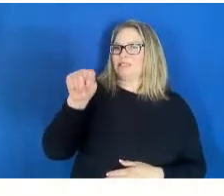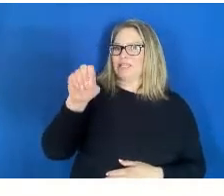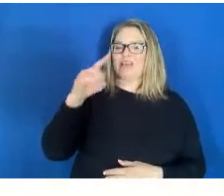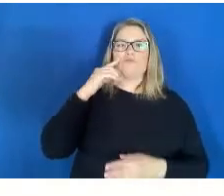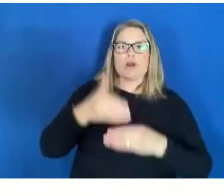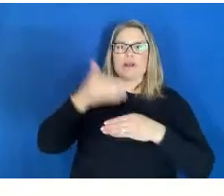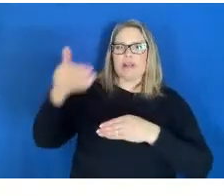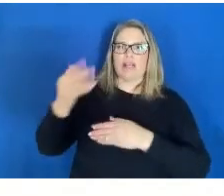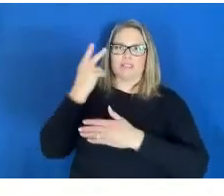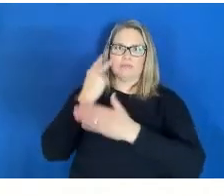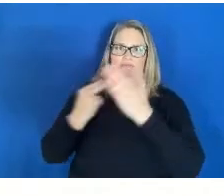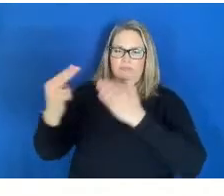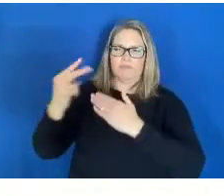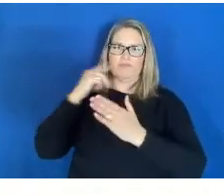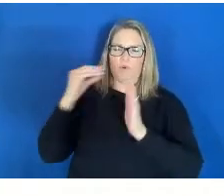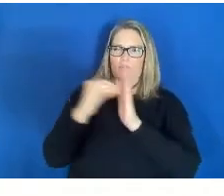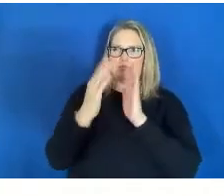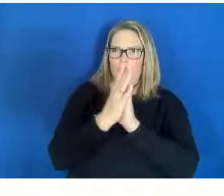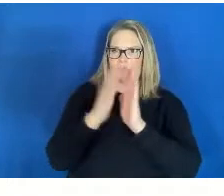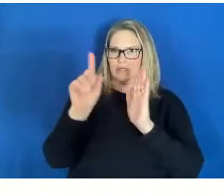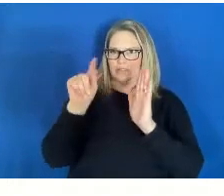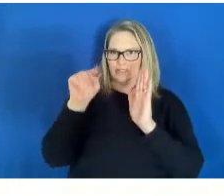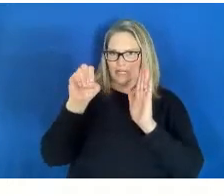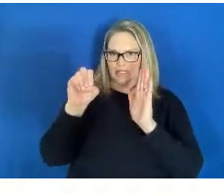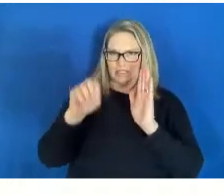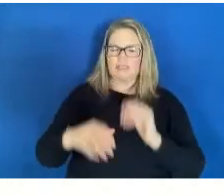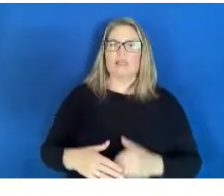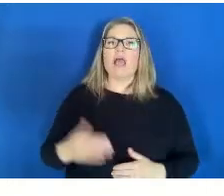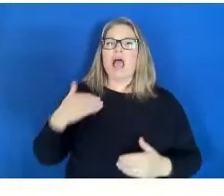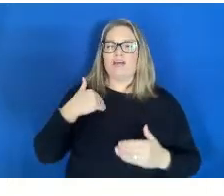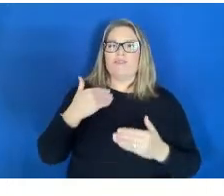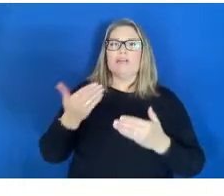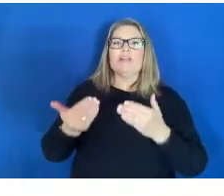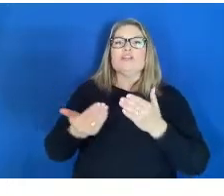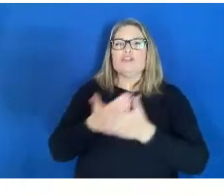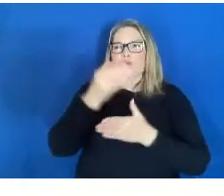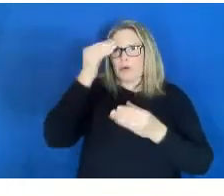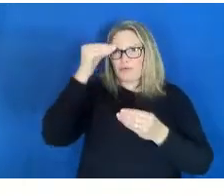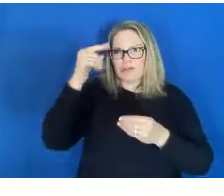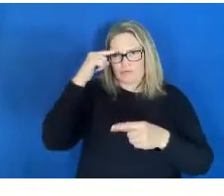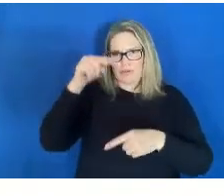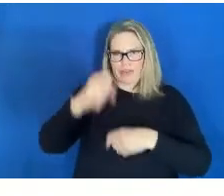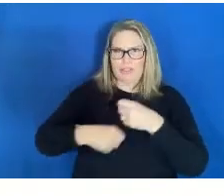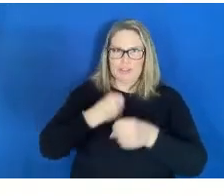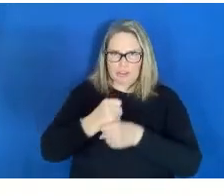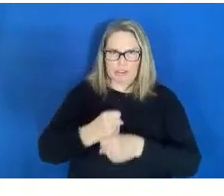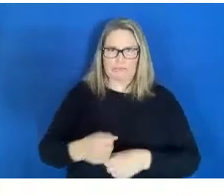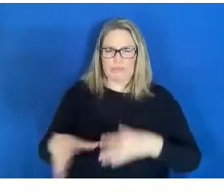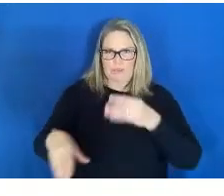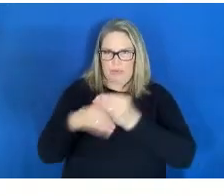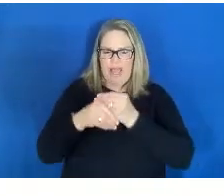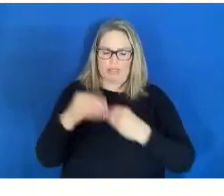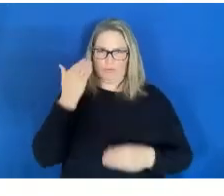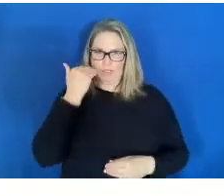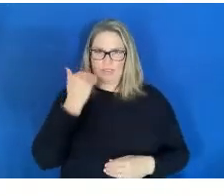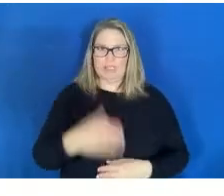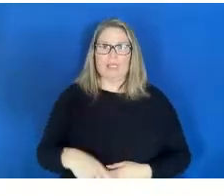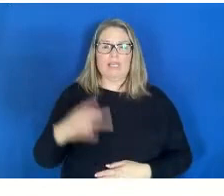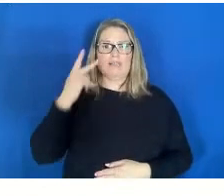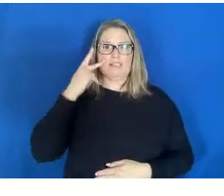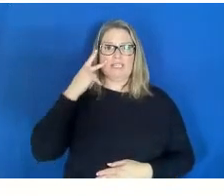forecast. The next forecast information is new this year. The top line on the chart, the